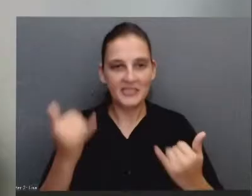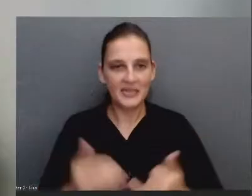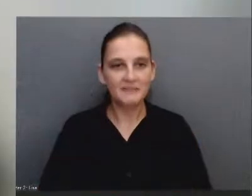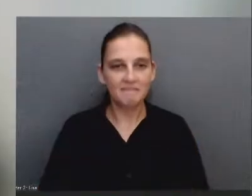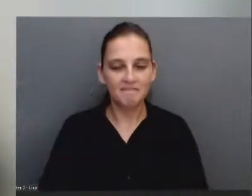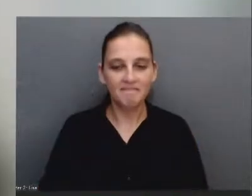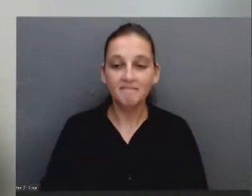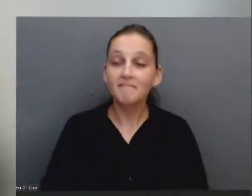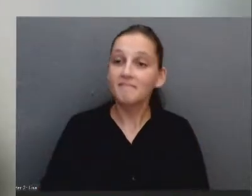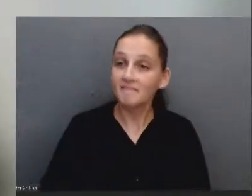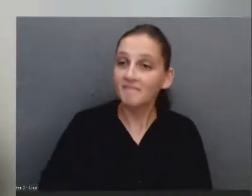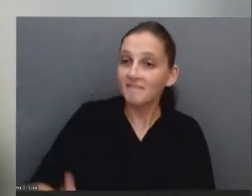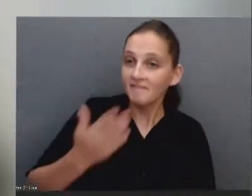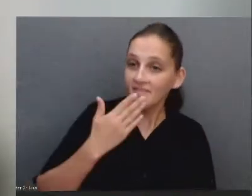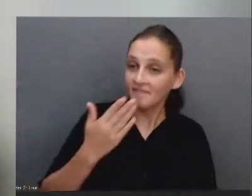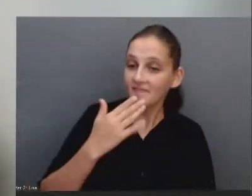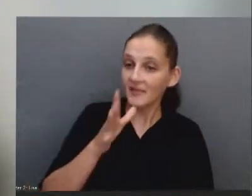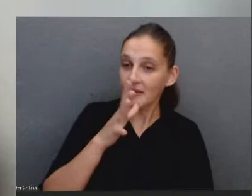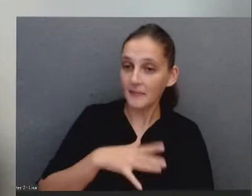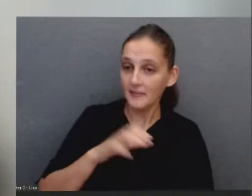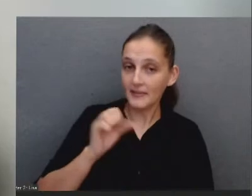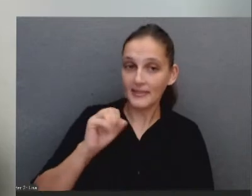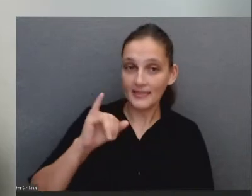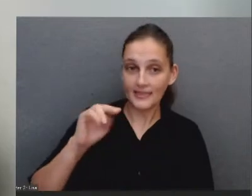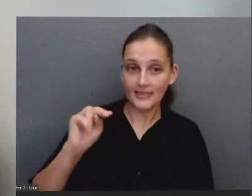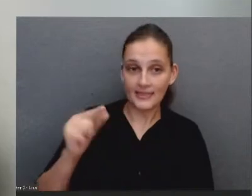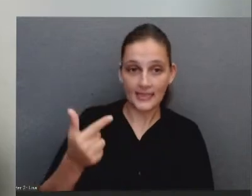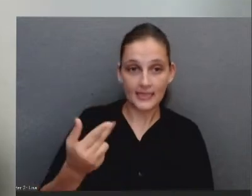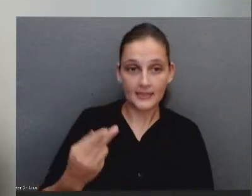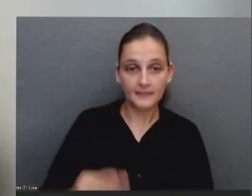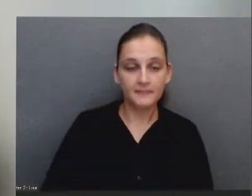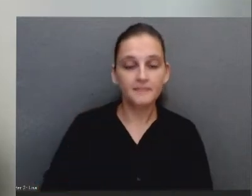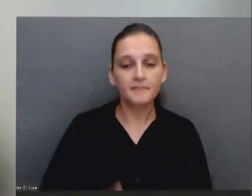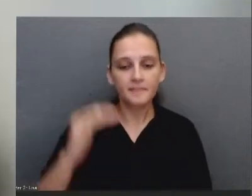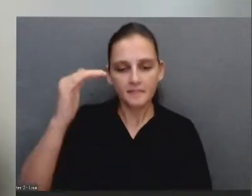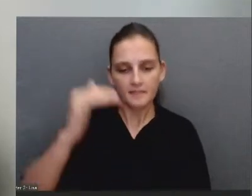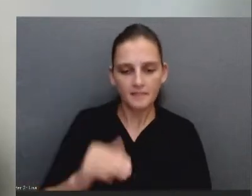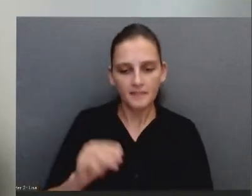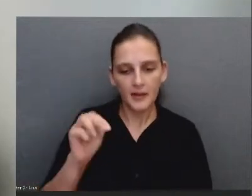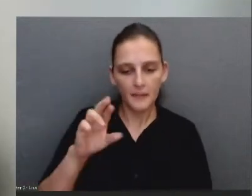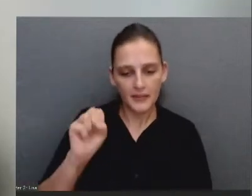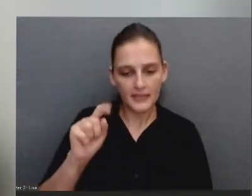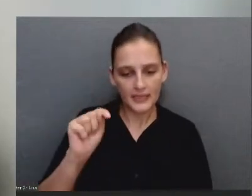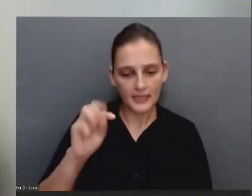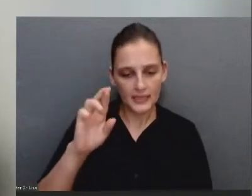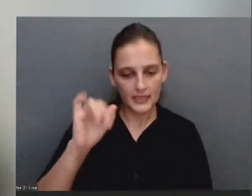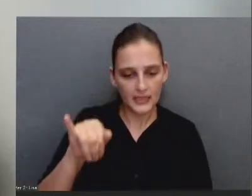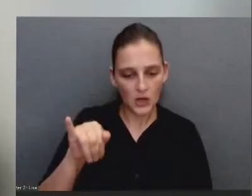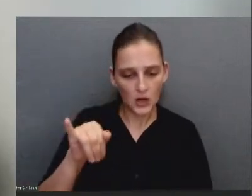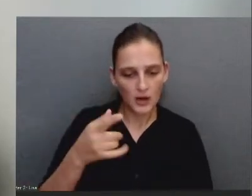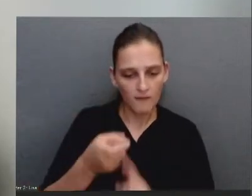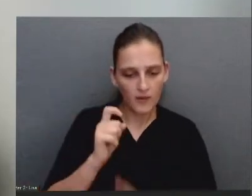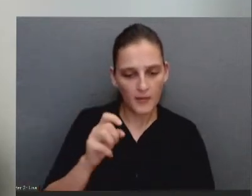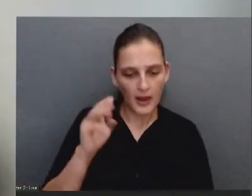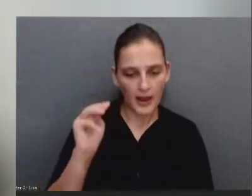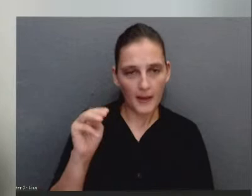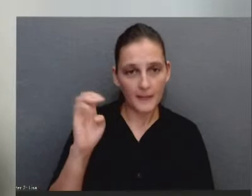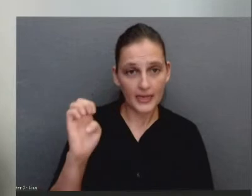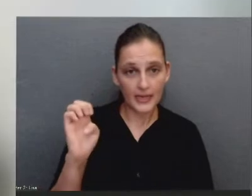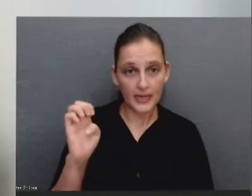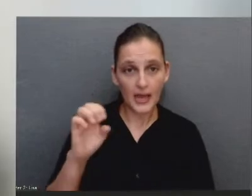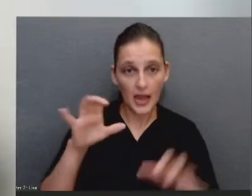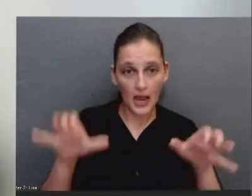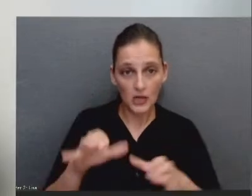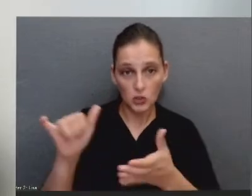Thank you, Ms. Singh. Next, we'll hear from Ms. Terry Wilder from the ME Action New